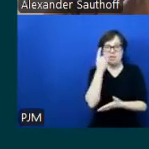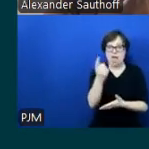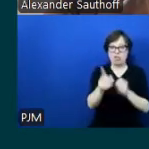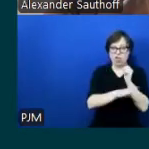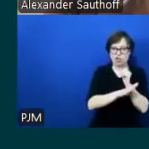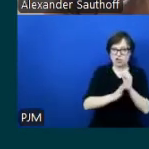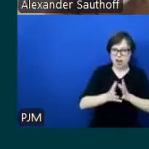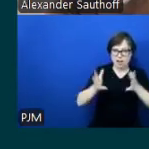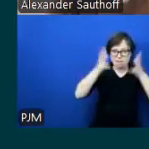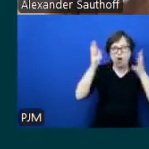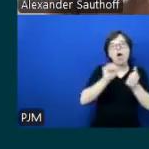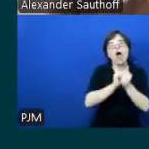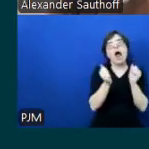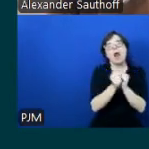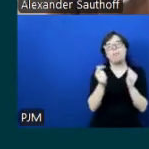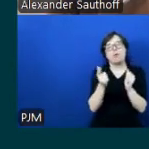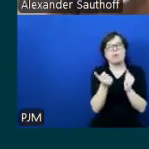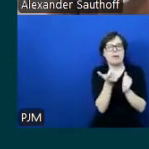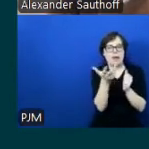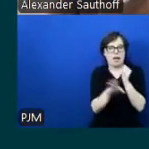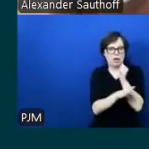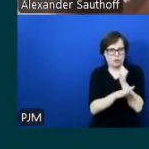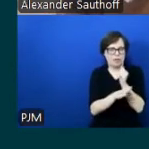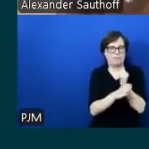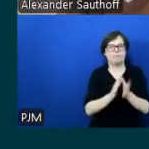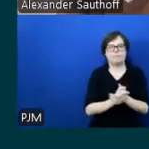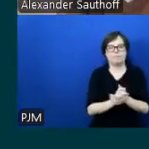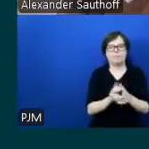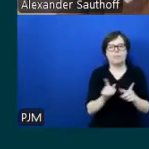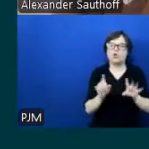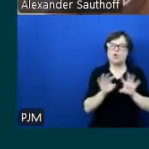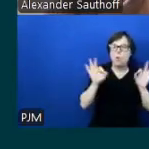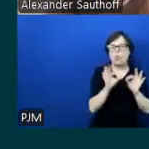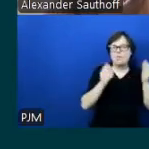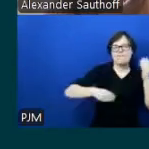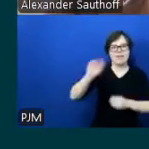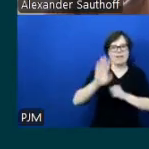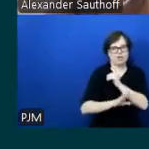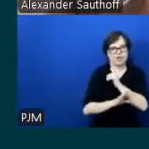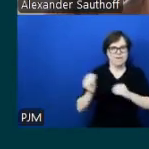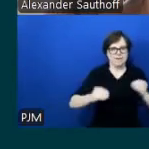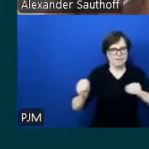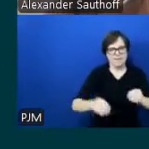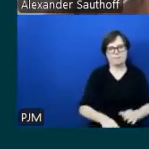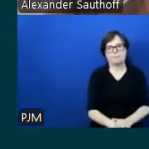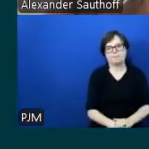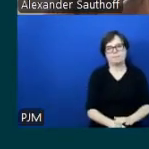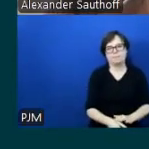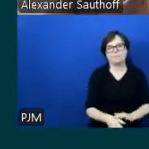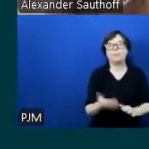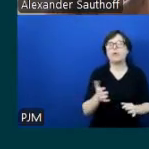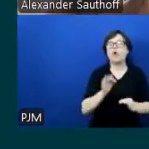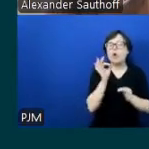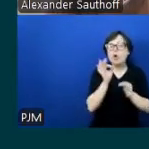tree canopy of public squares. So concrete actions, for example, on Avenue